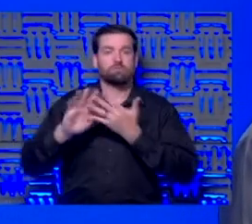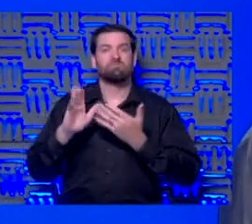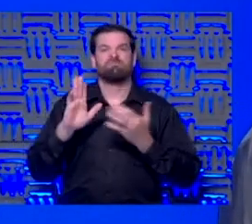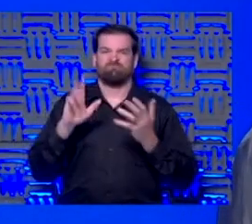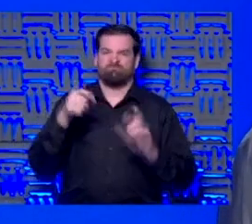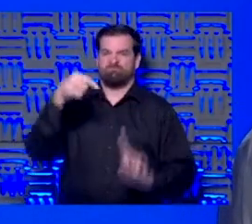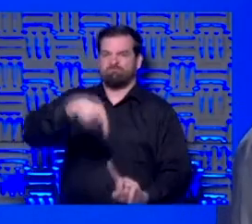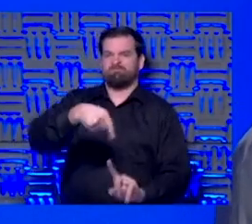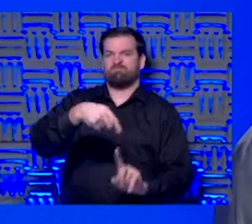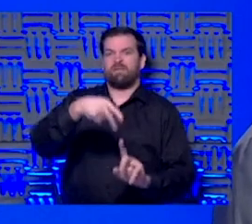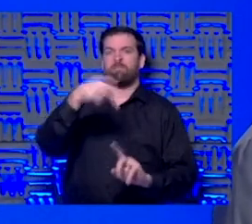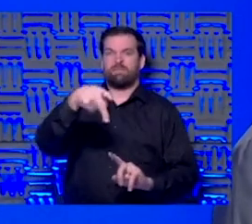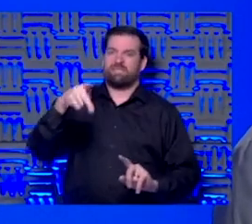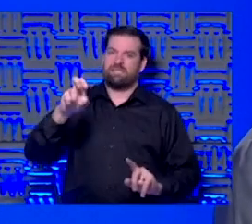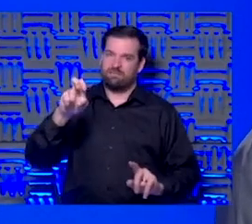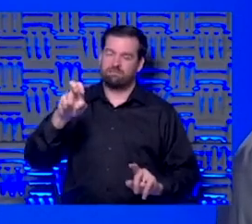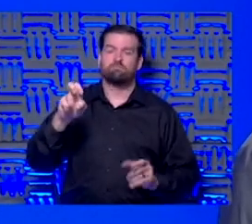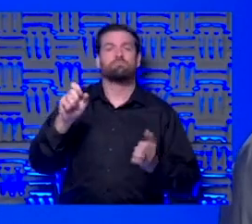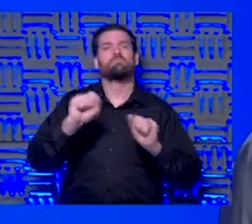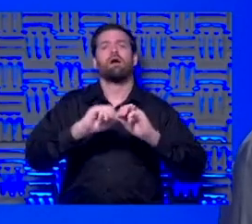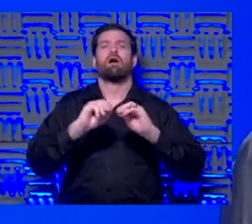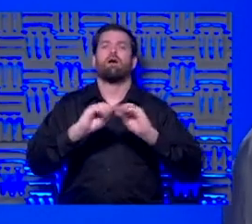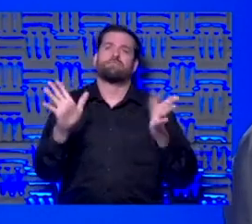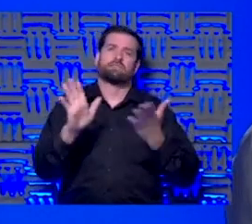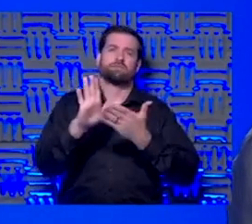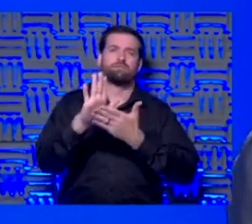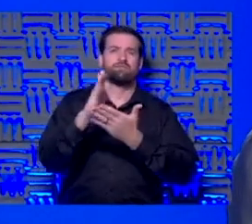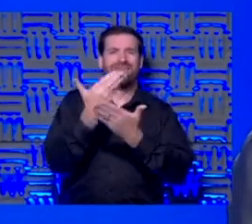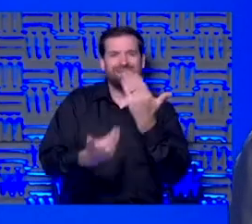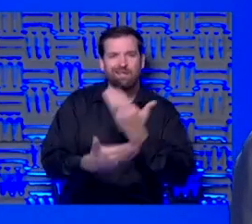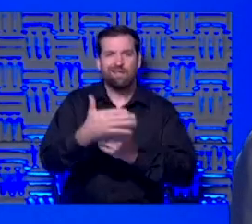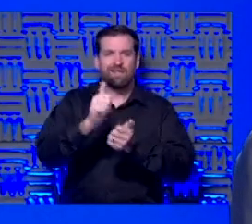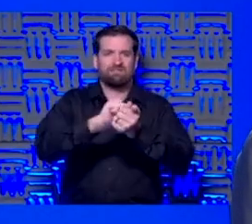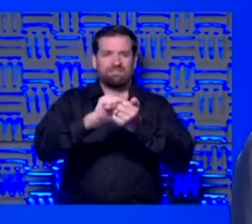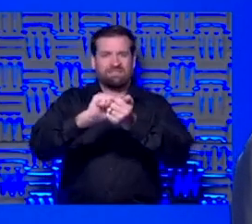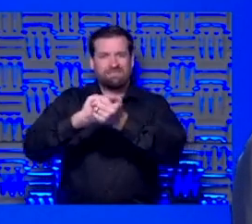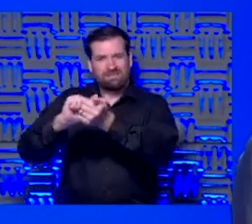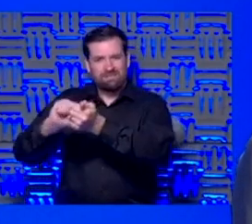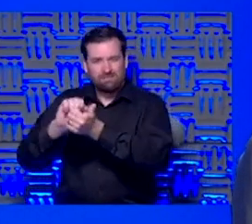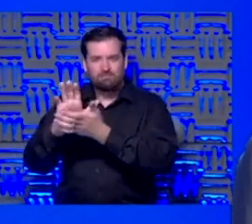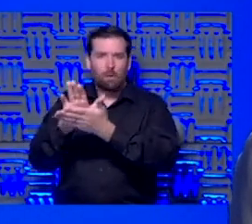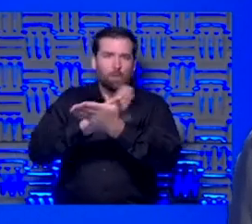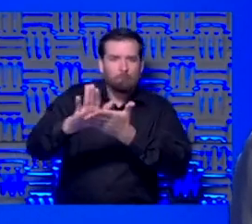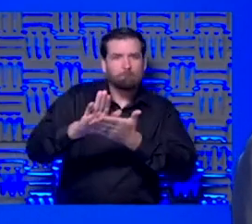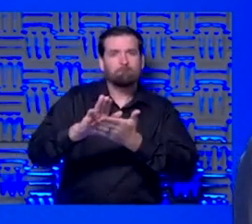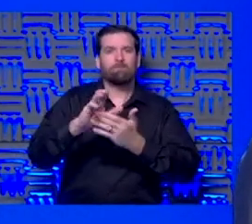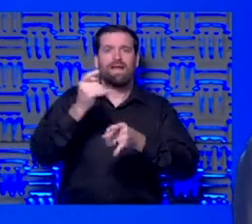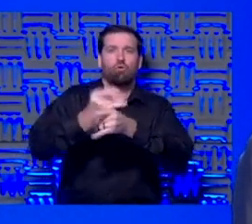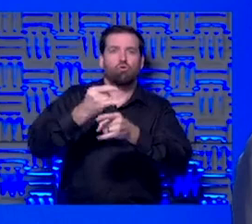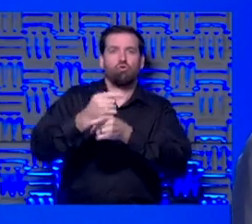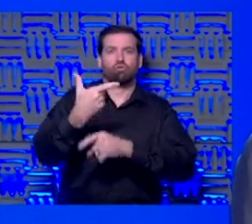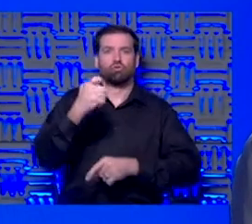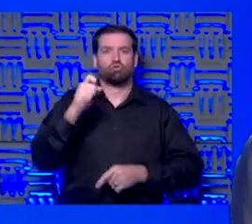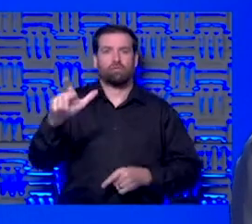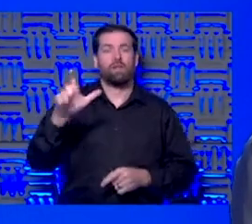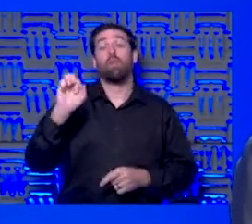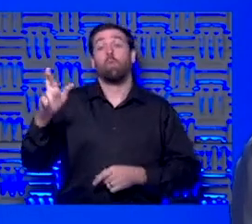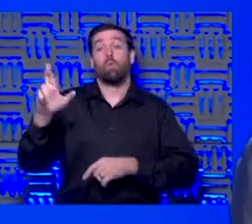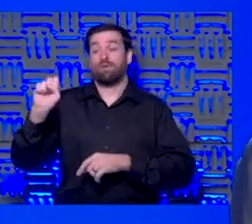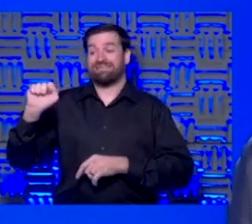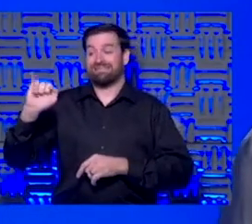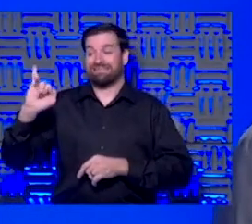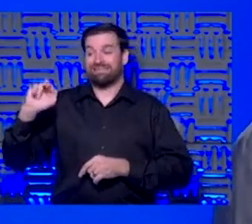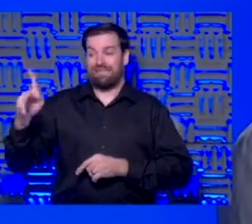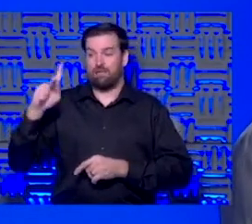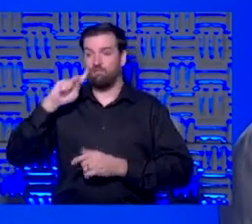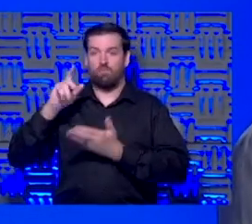PPE, obviously the hand sanitizer, if most rooms can have alcohol gel, if that's possible, or if there's a sink to do frequent hand